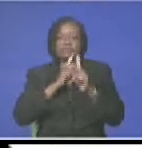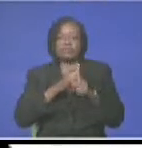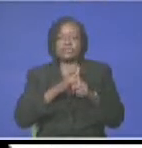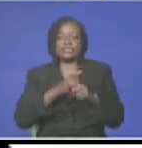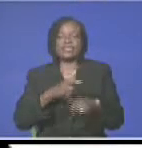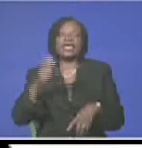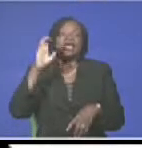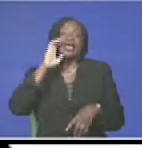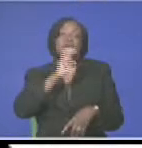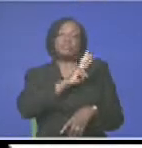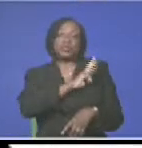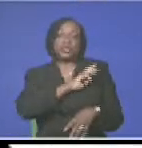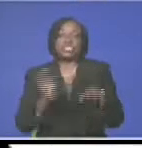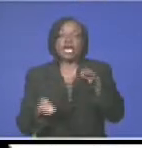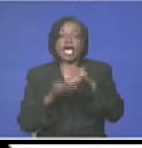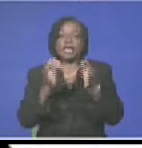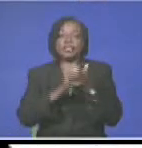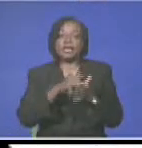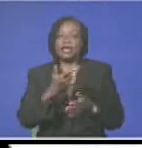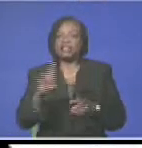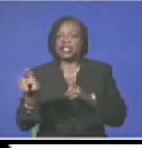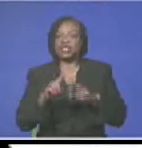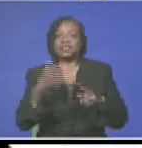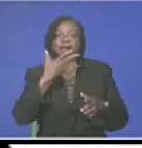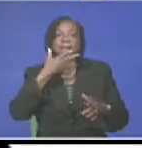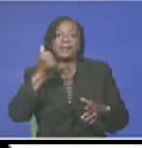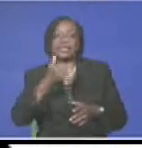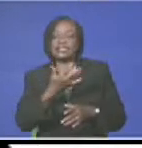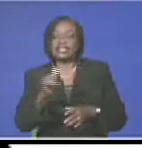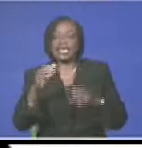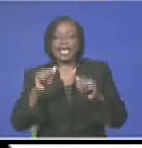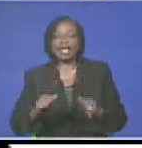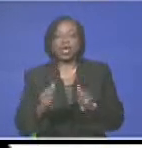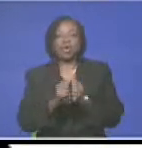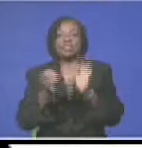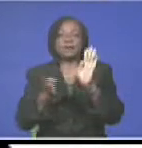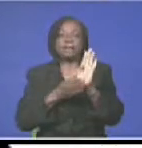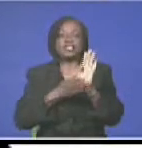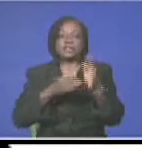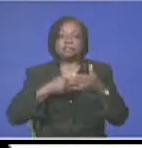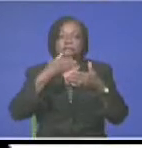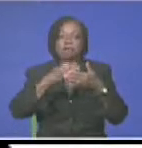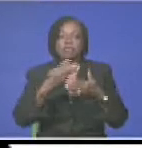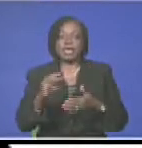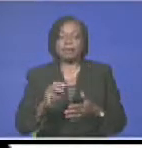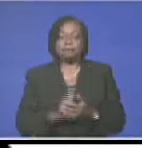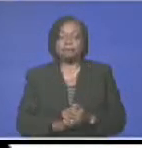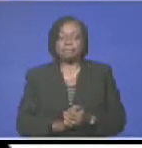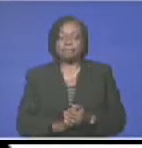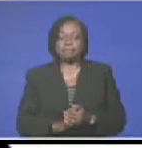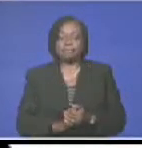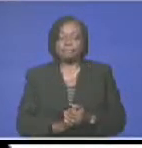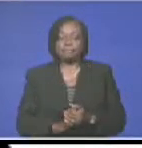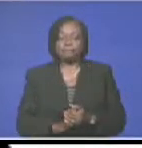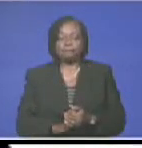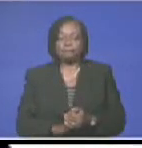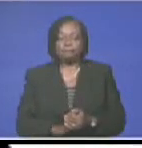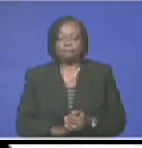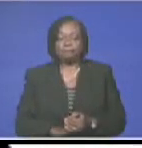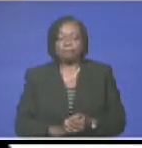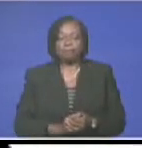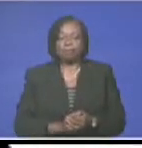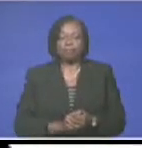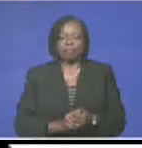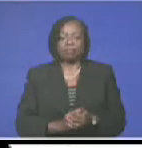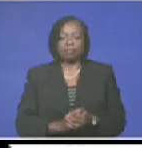Weish added that they are doing the best they can with the budget set before them. We concur with the physicians,